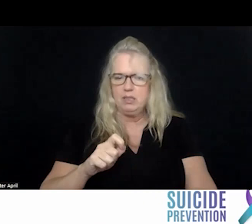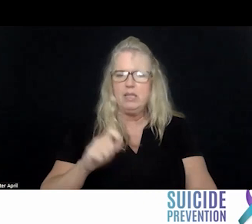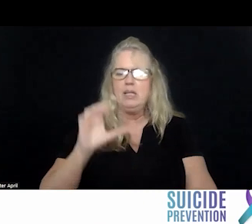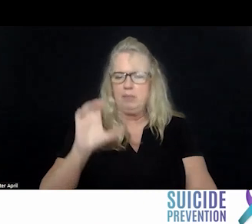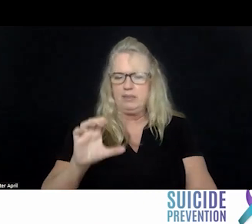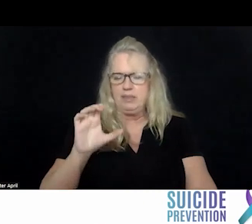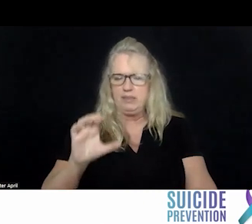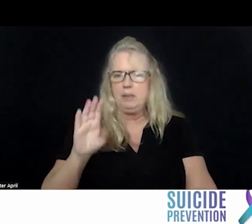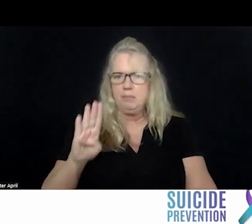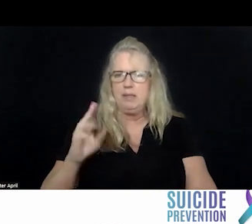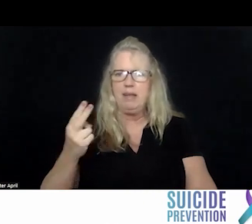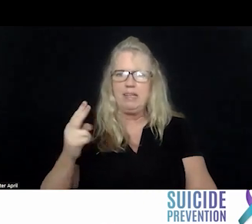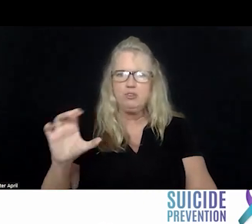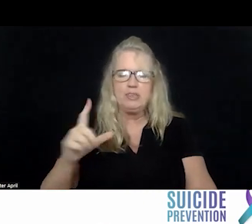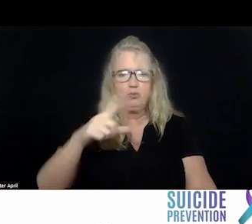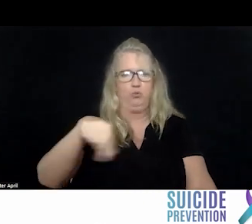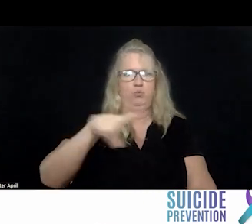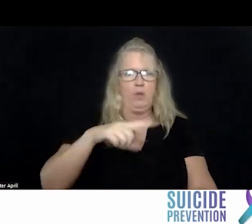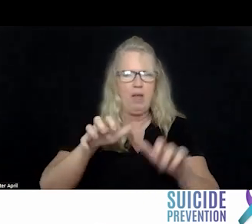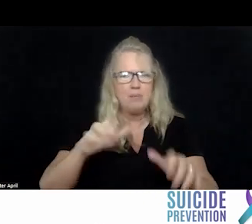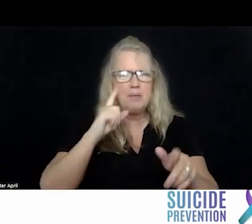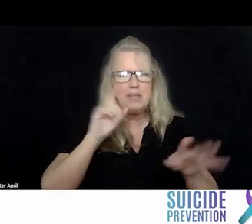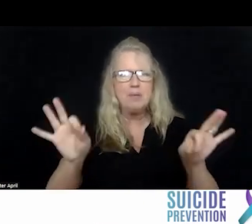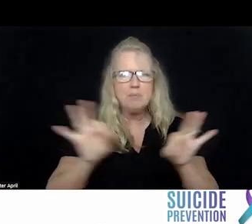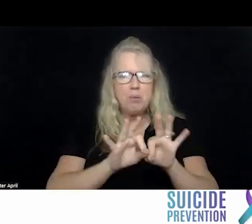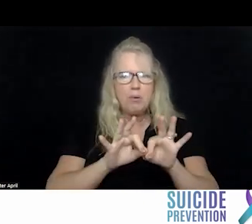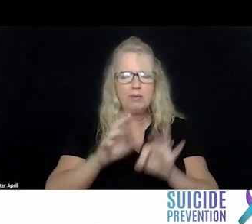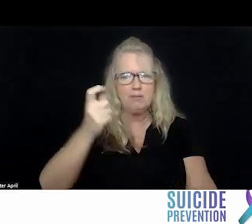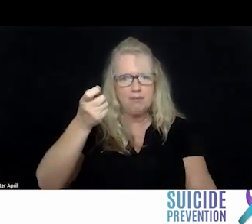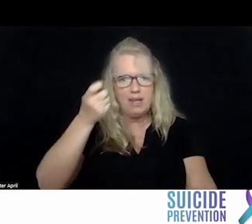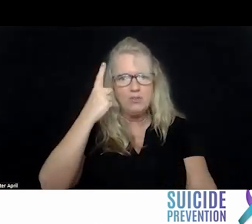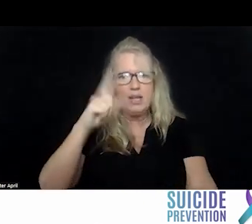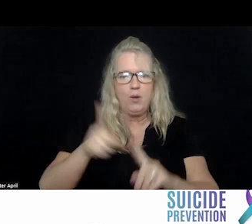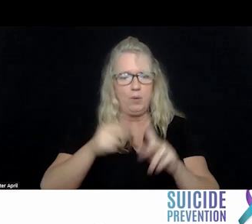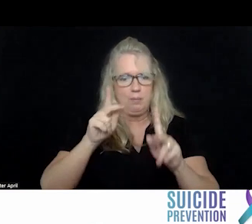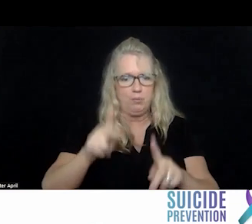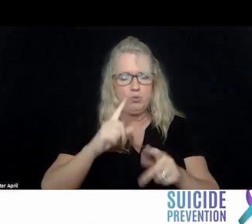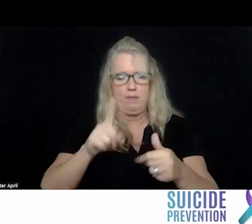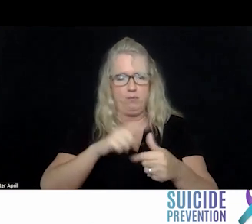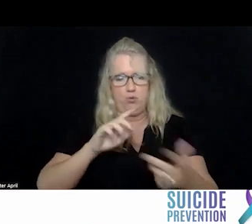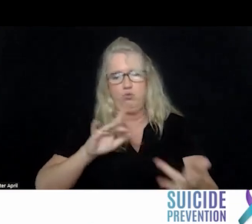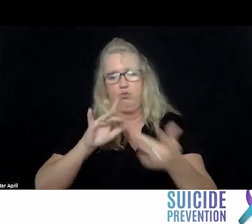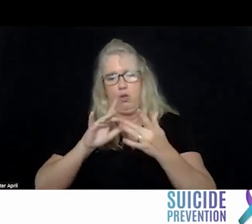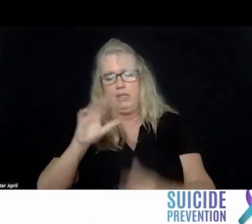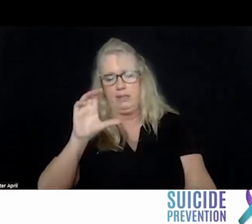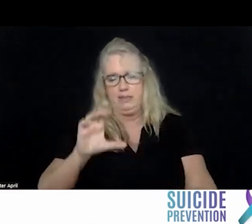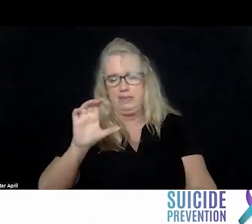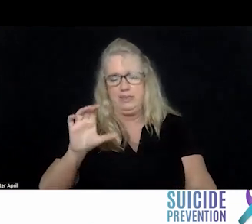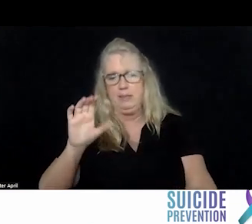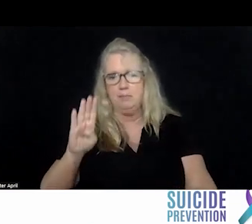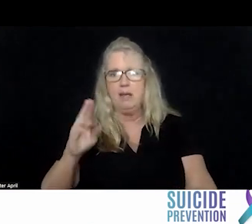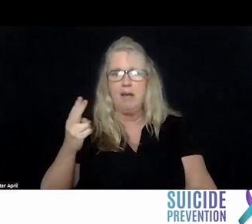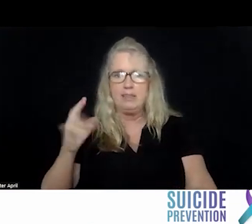CCBHCs just for the audience. I think it's really important to understand what happens when a person first contacts a CCBHC and what